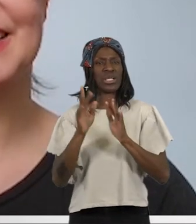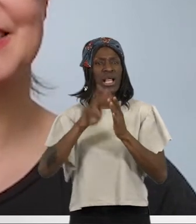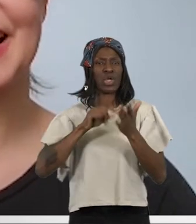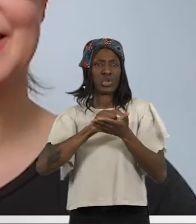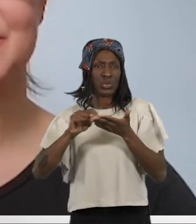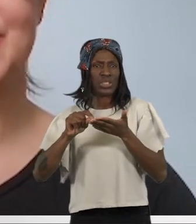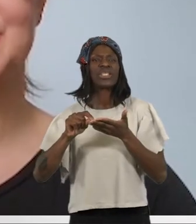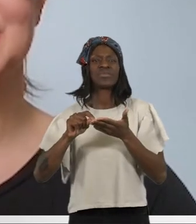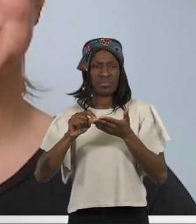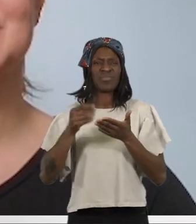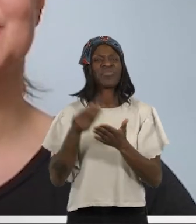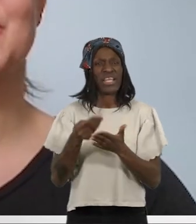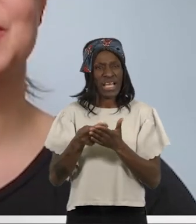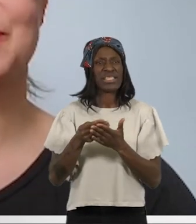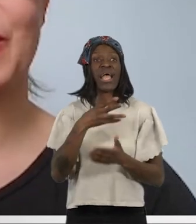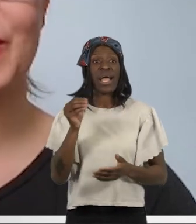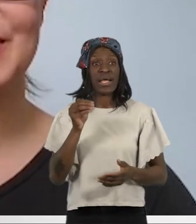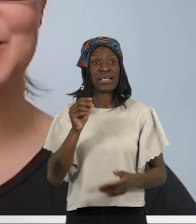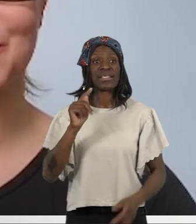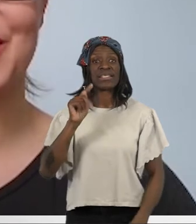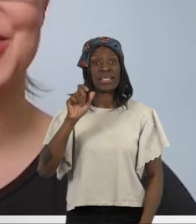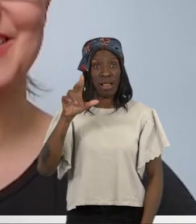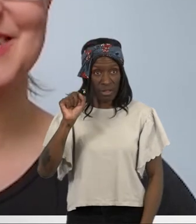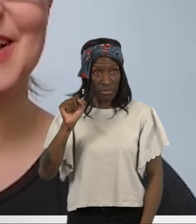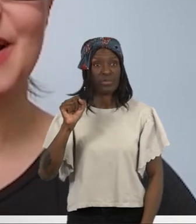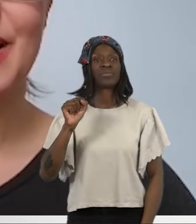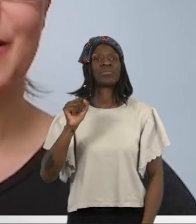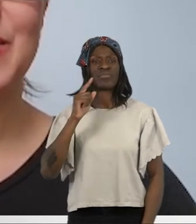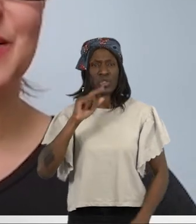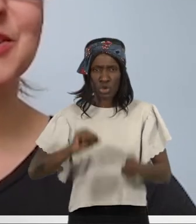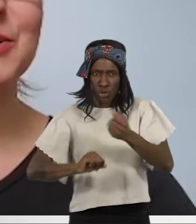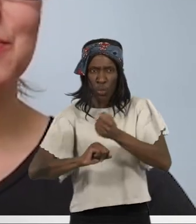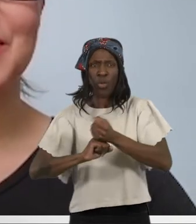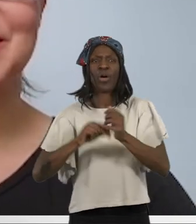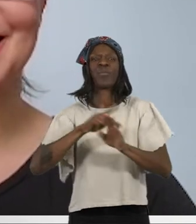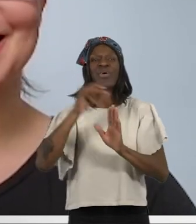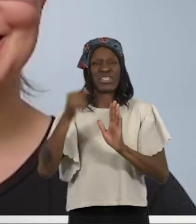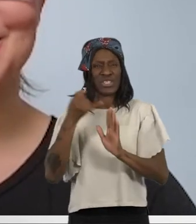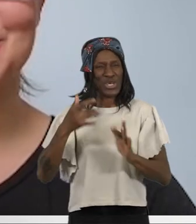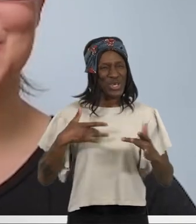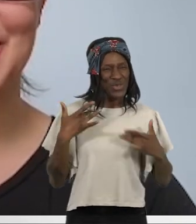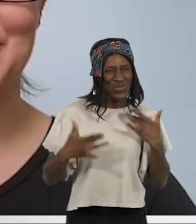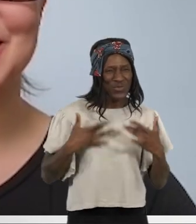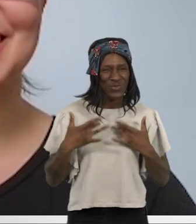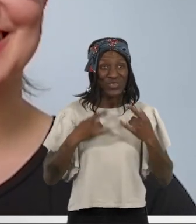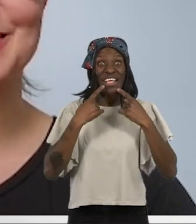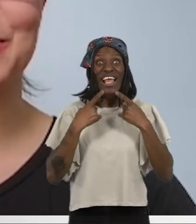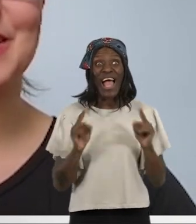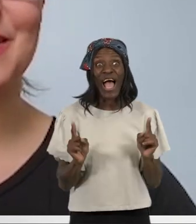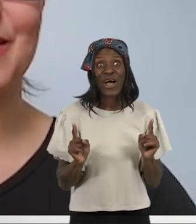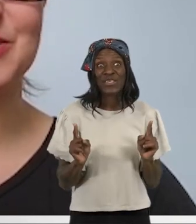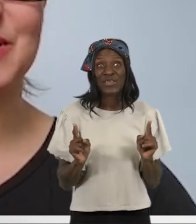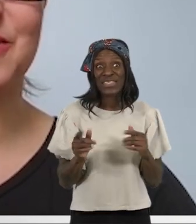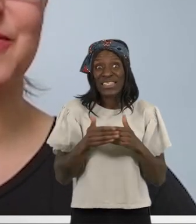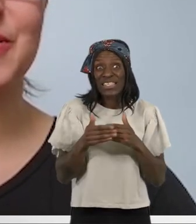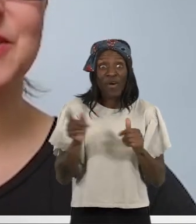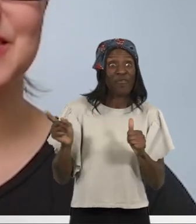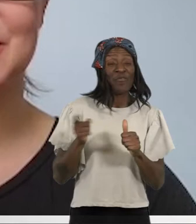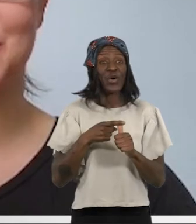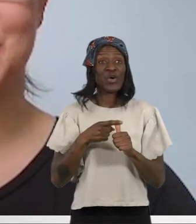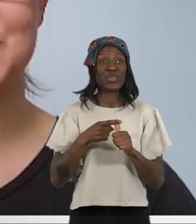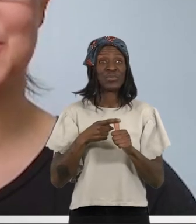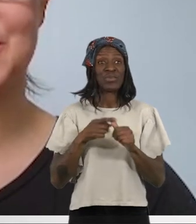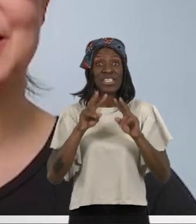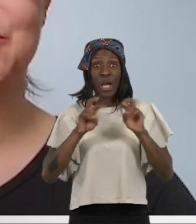Fund and the TELUS Foundation for supporting this project. We are super excited to announce that we are doing our